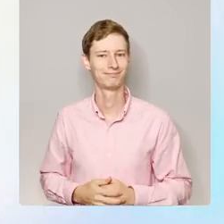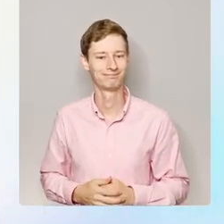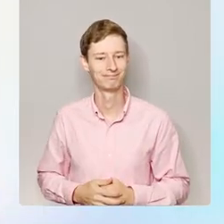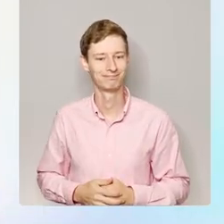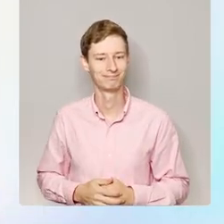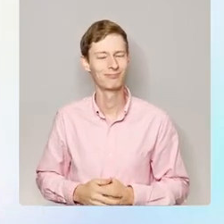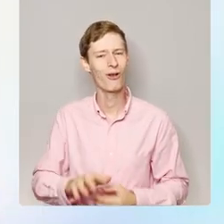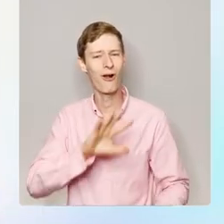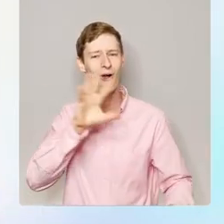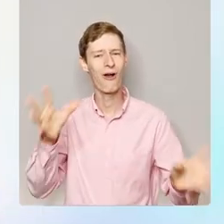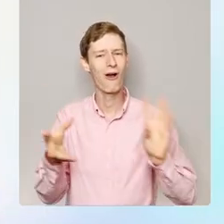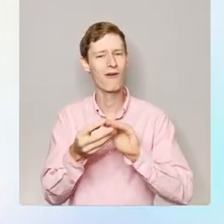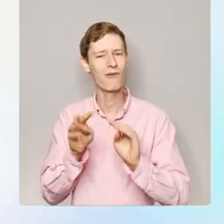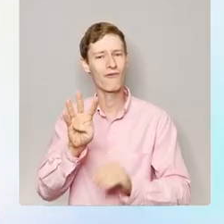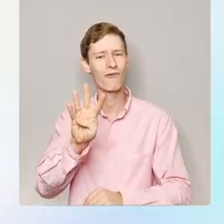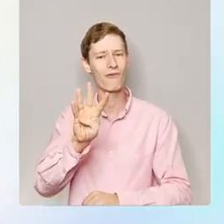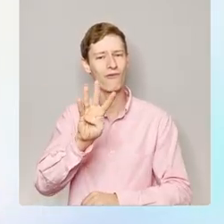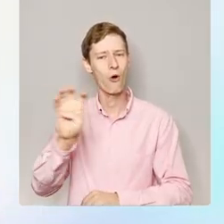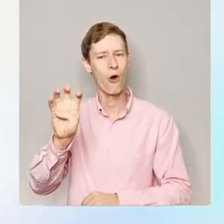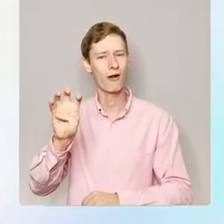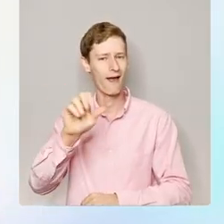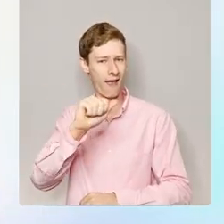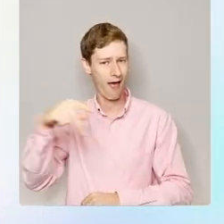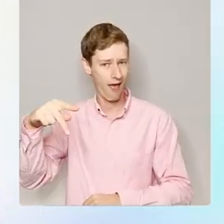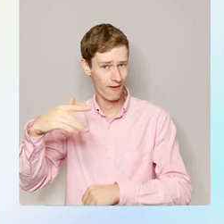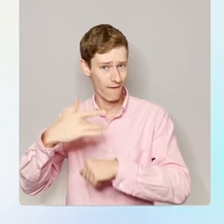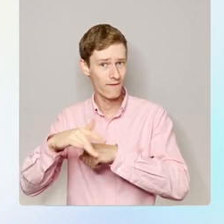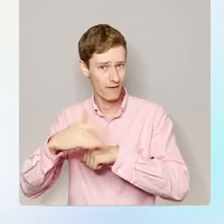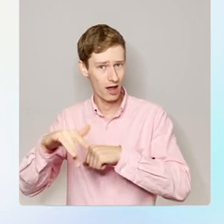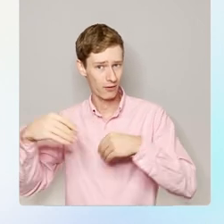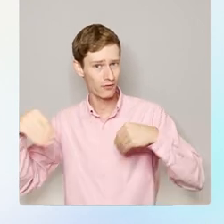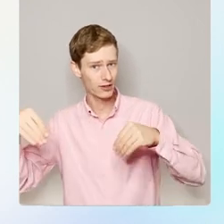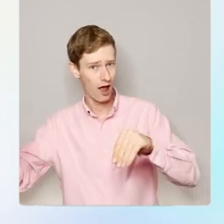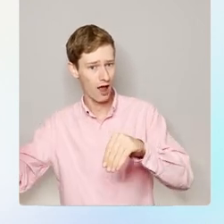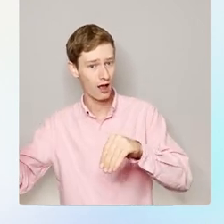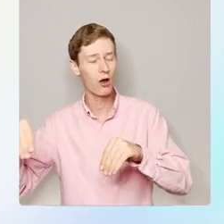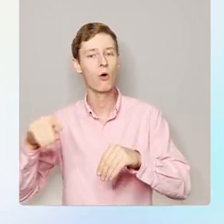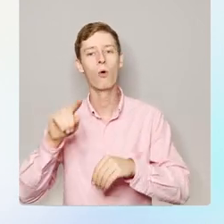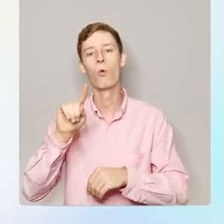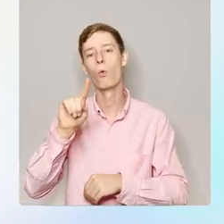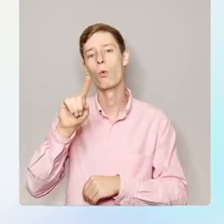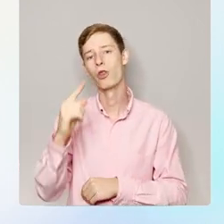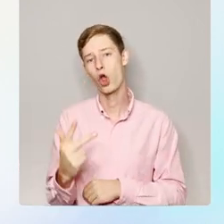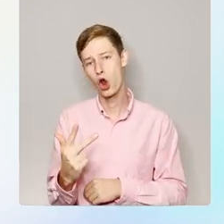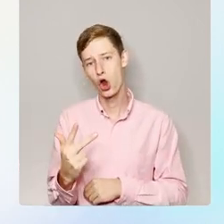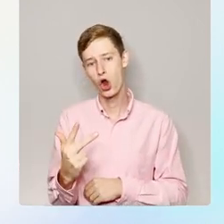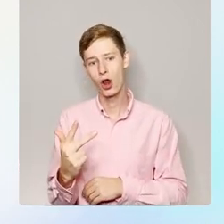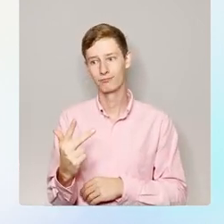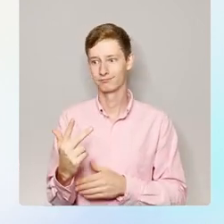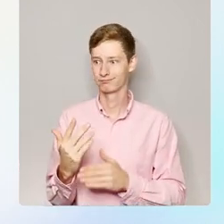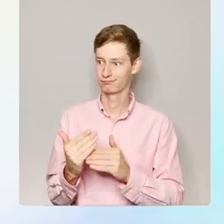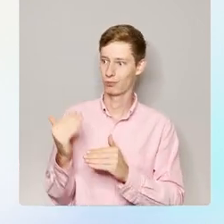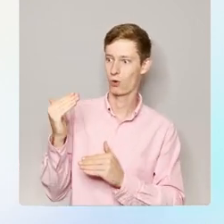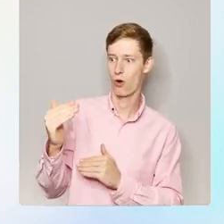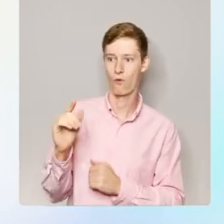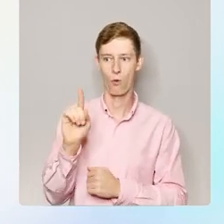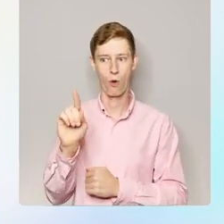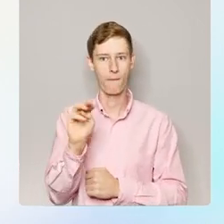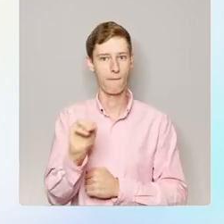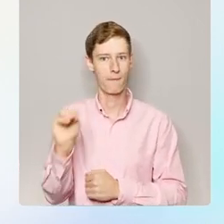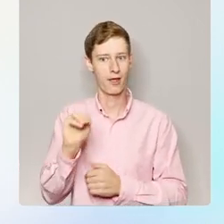Of over 400 apps on the Quest Store, roughly 1 in 3 are making revenue in the millions today.